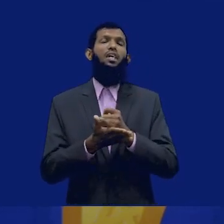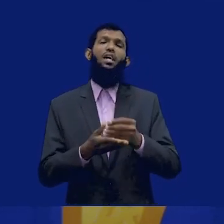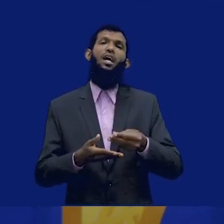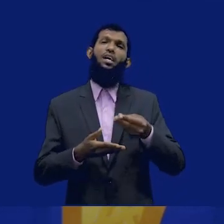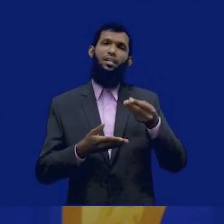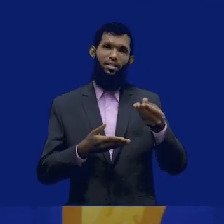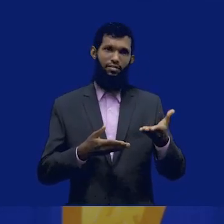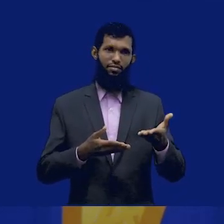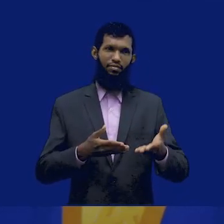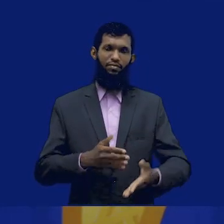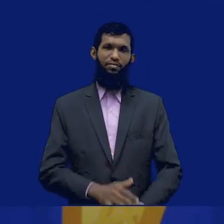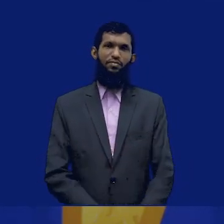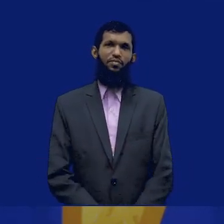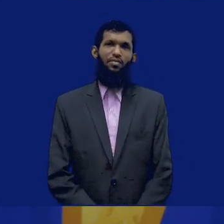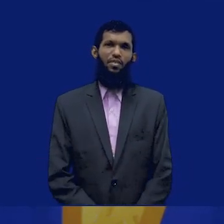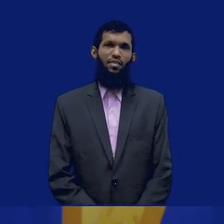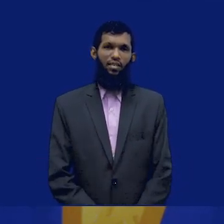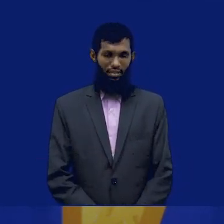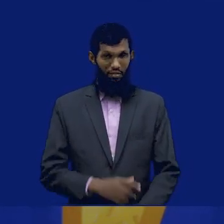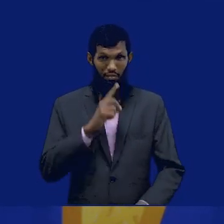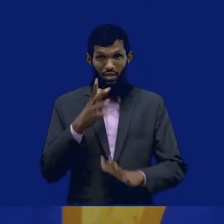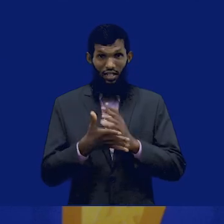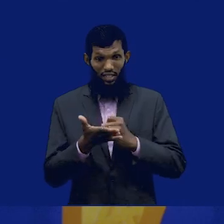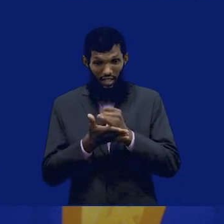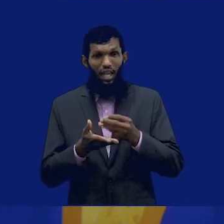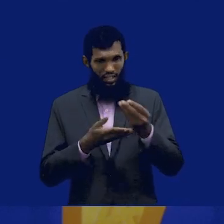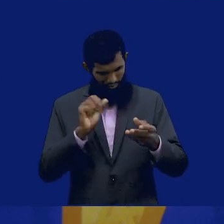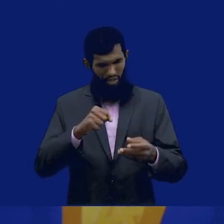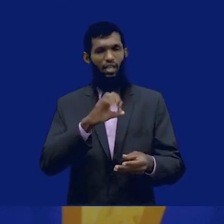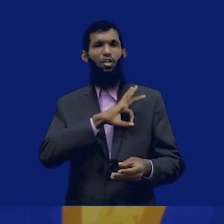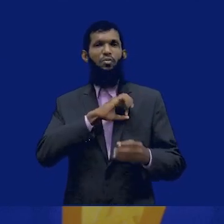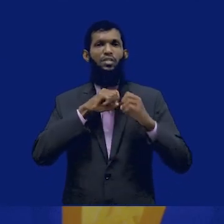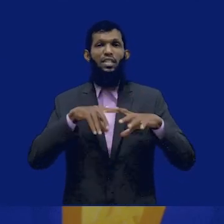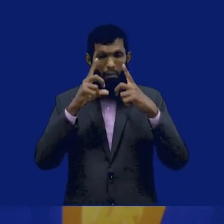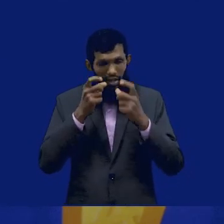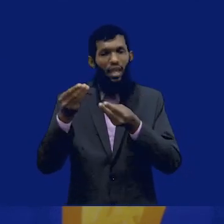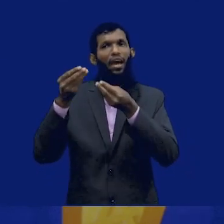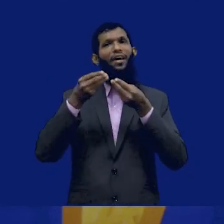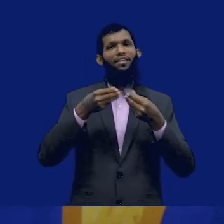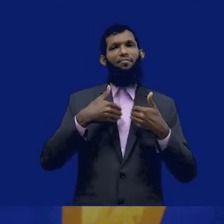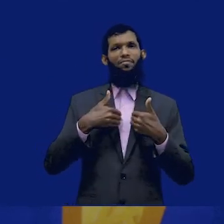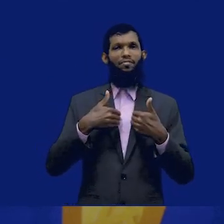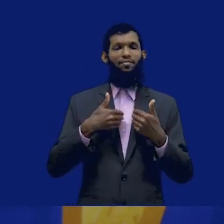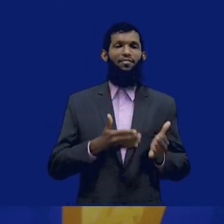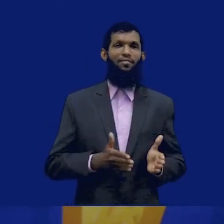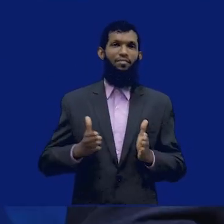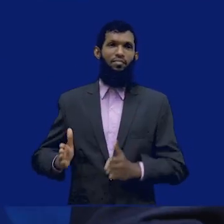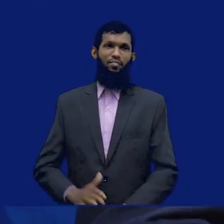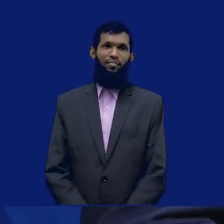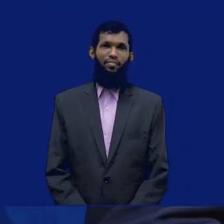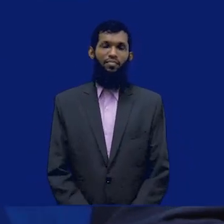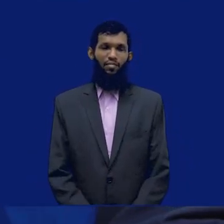zakah, or the charity. And we also know